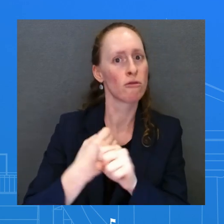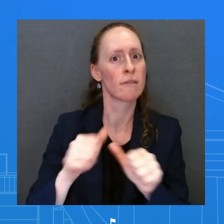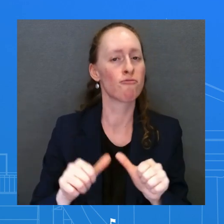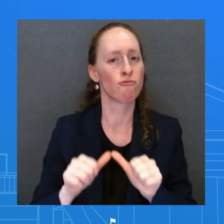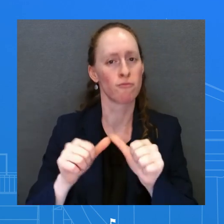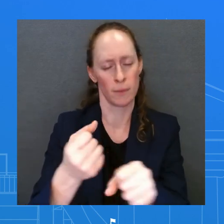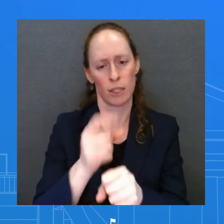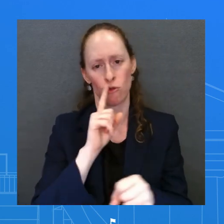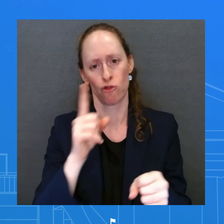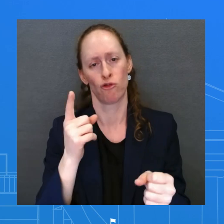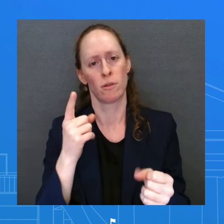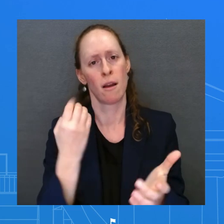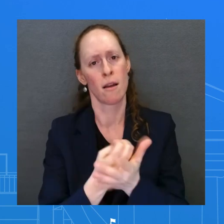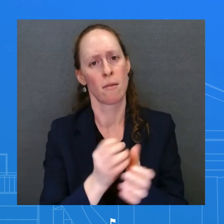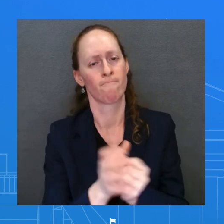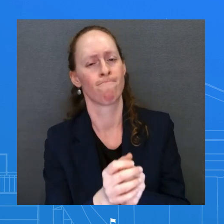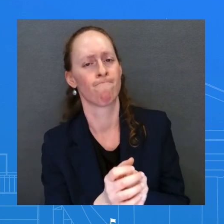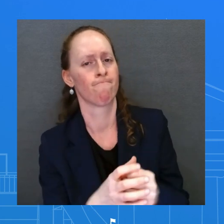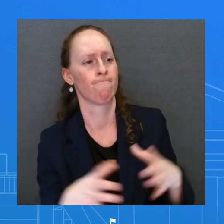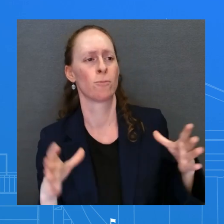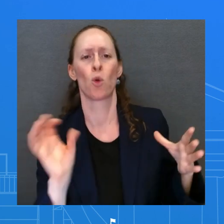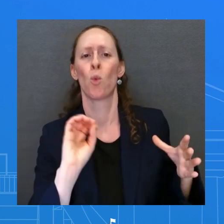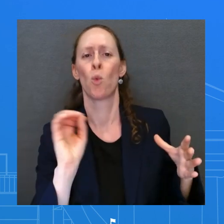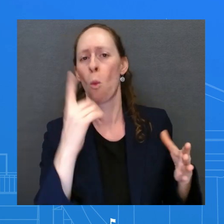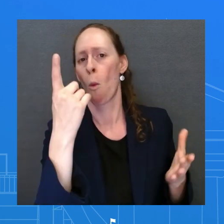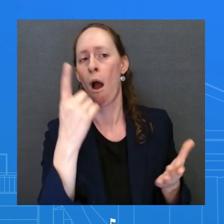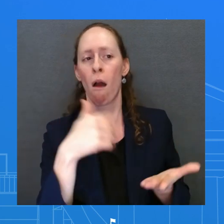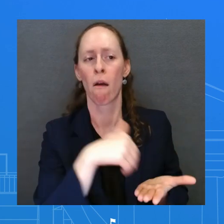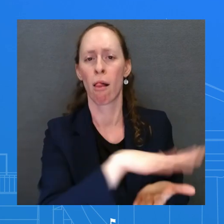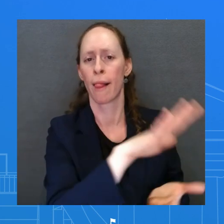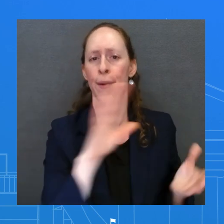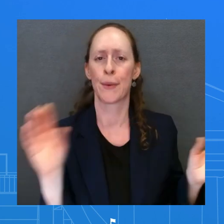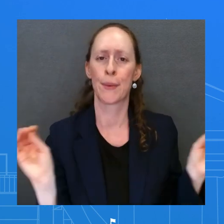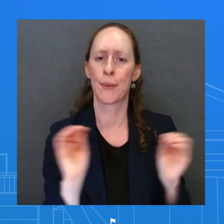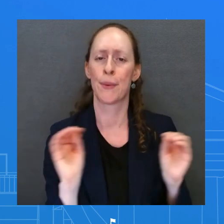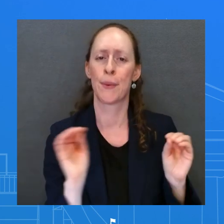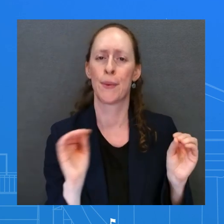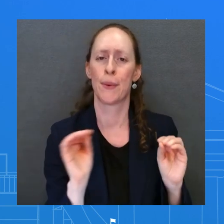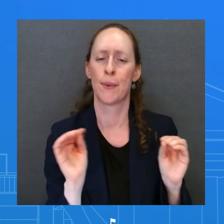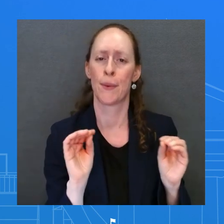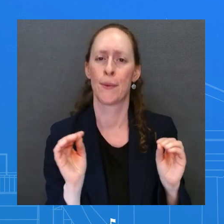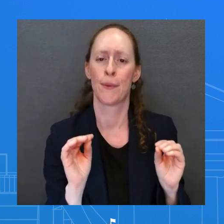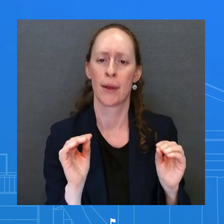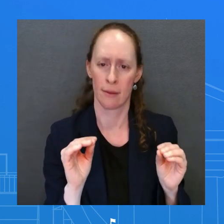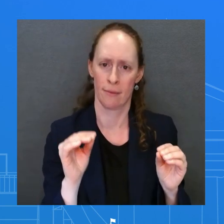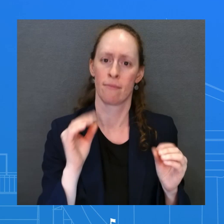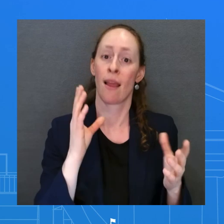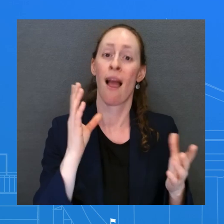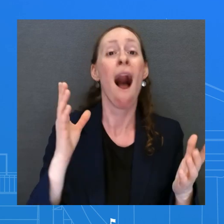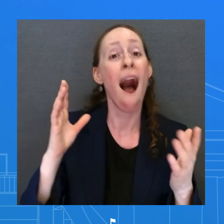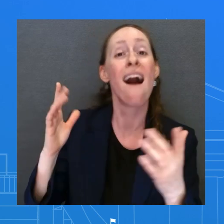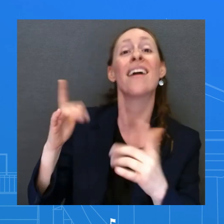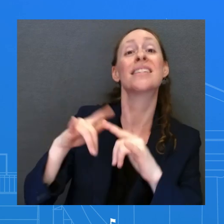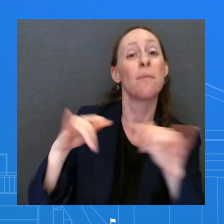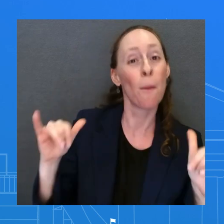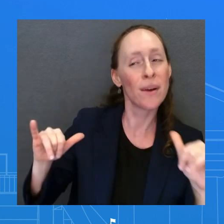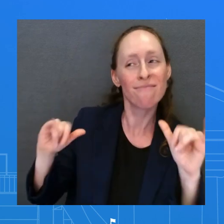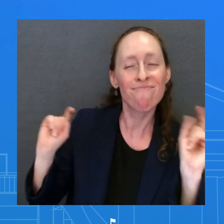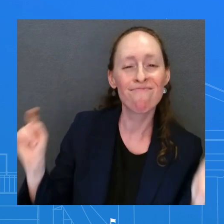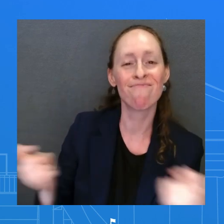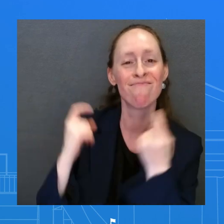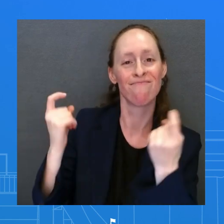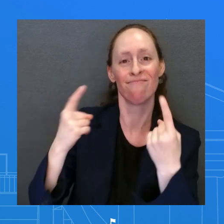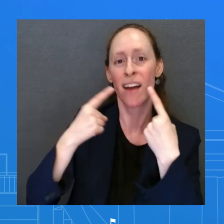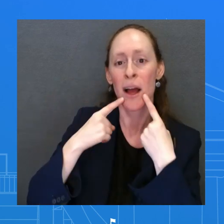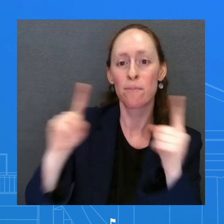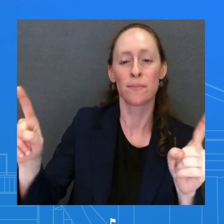the successes that we have seen the last 2 years. You've heard me say this at the beginning of the briefing, with the 13 million jobs created, unemployment at a